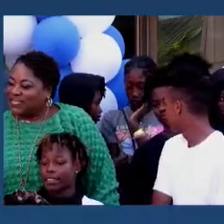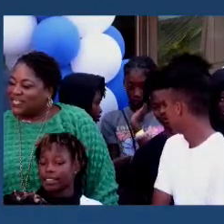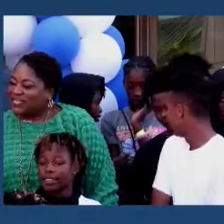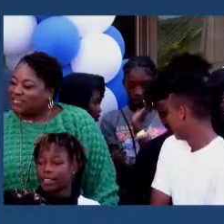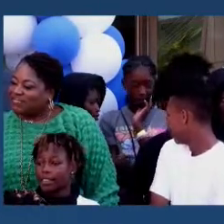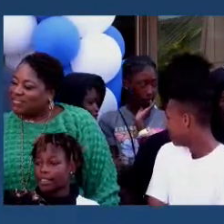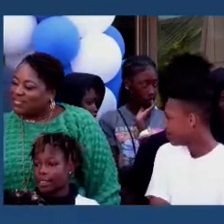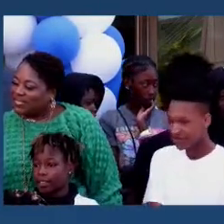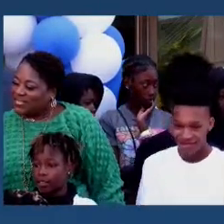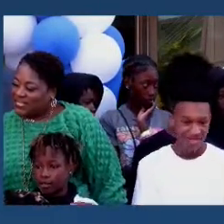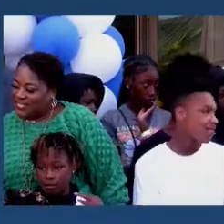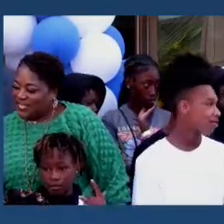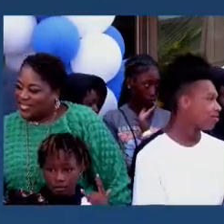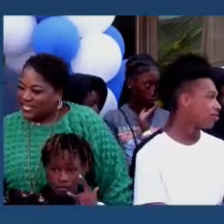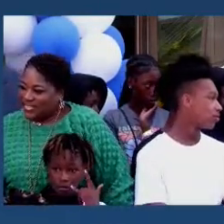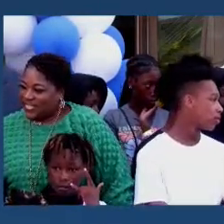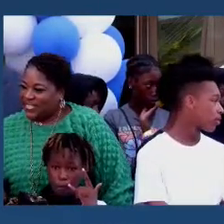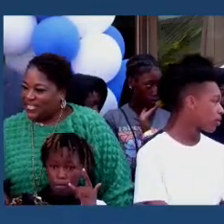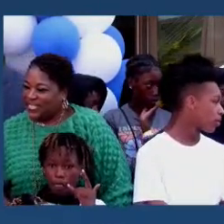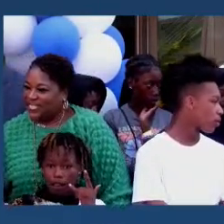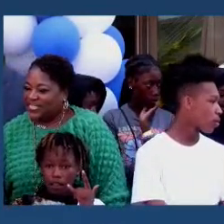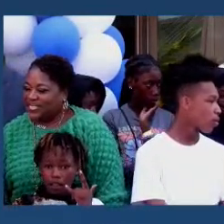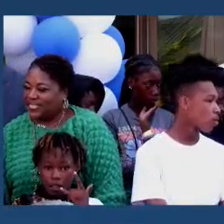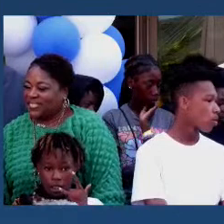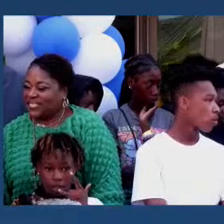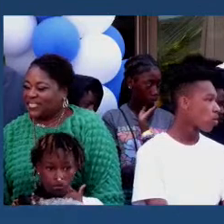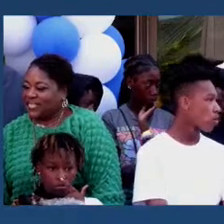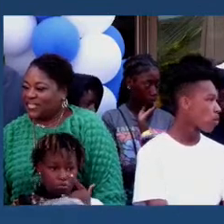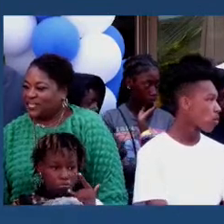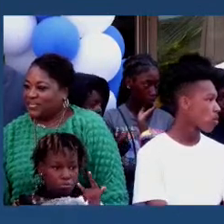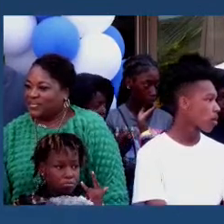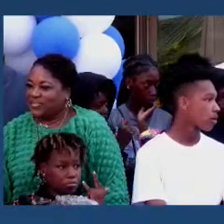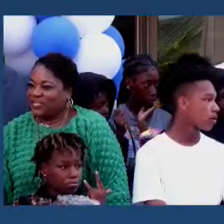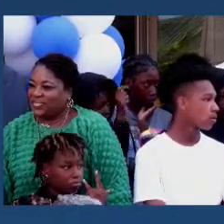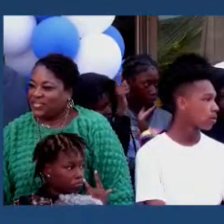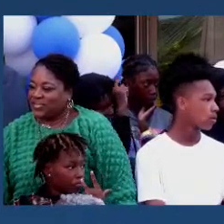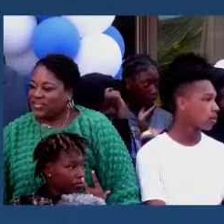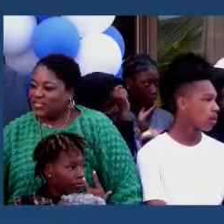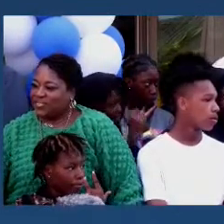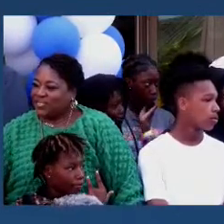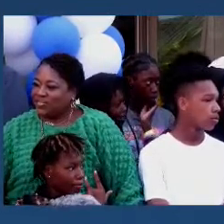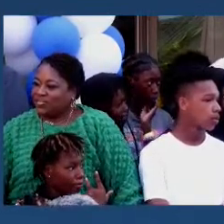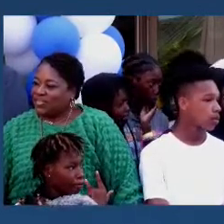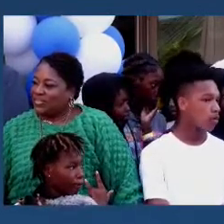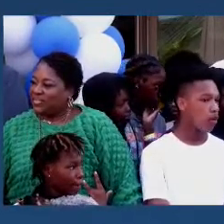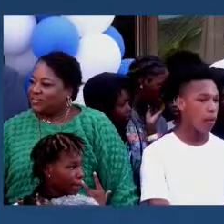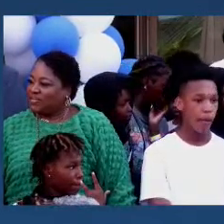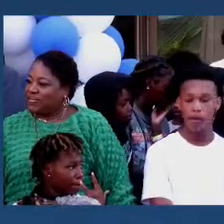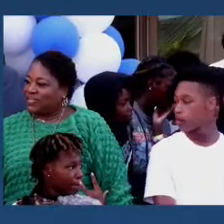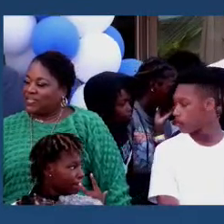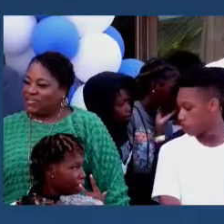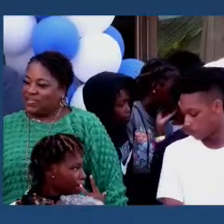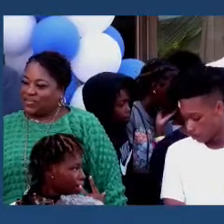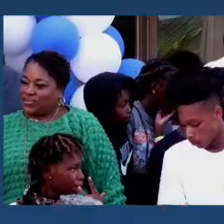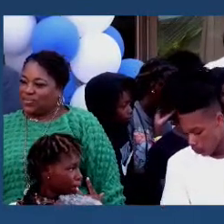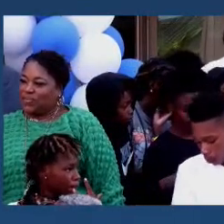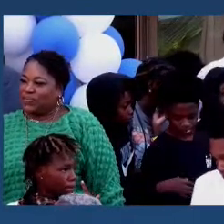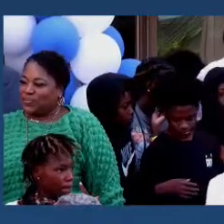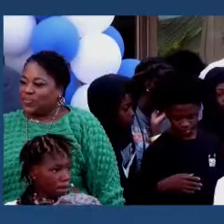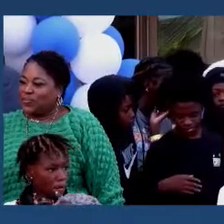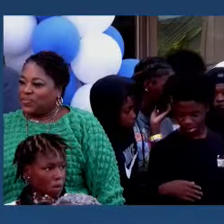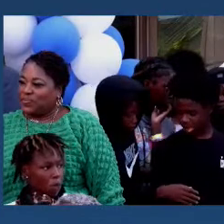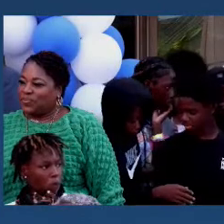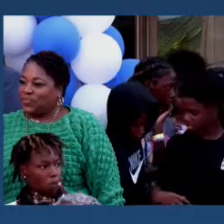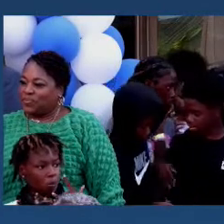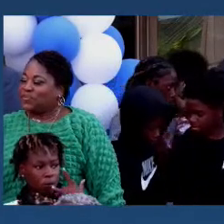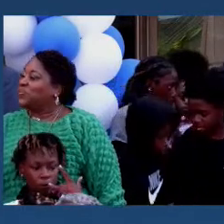All right, as you are taking your pictures, I just want to give you a layout of what's about to happen. Continue to take pictures. This is an